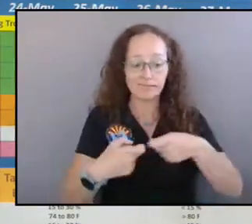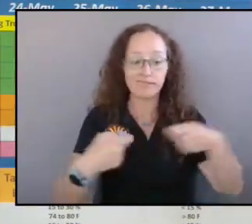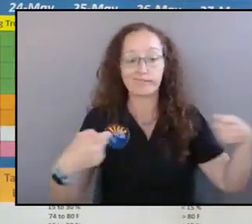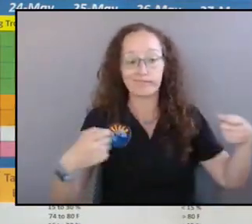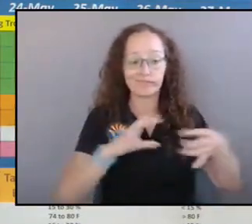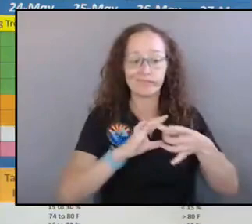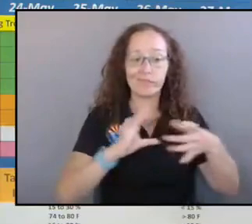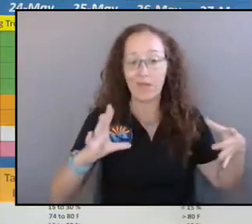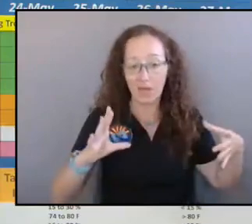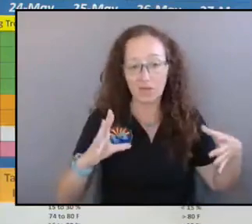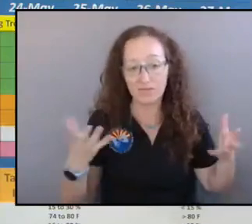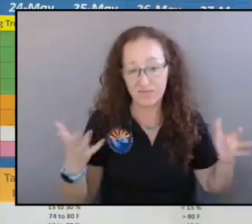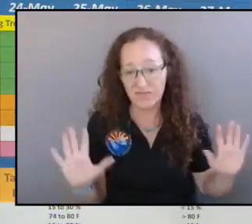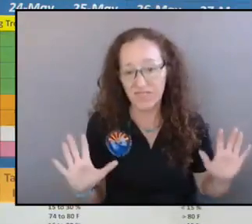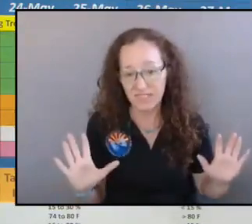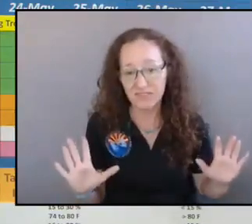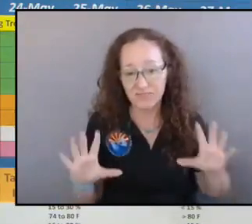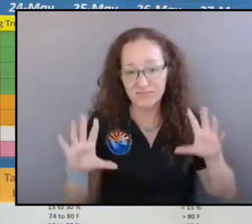that